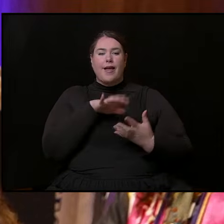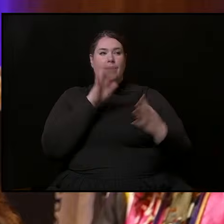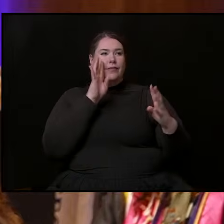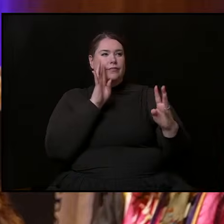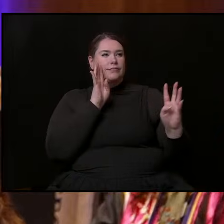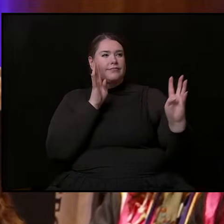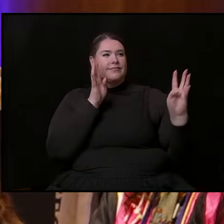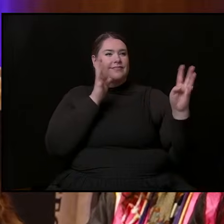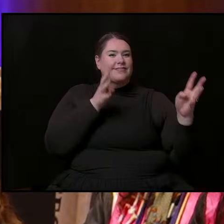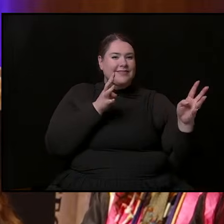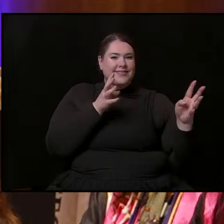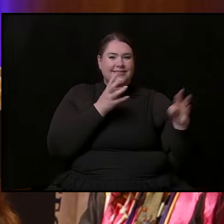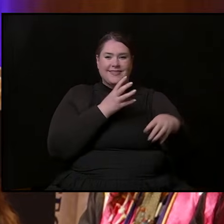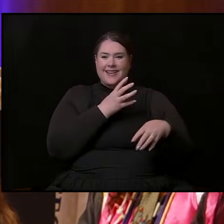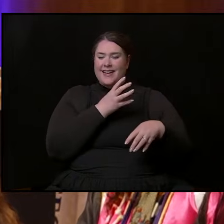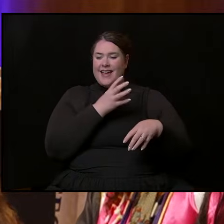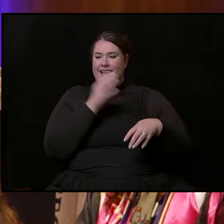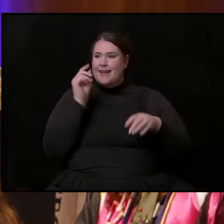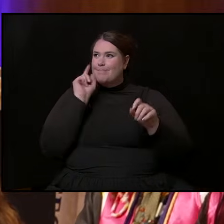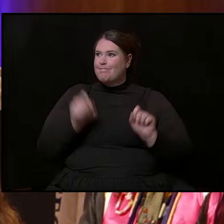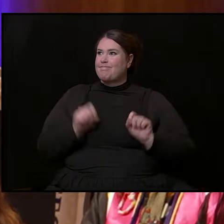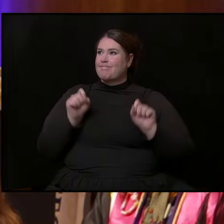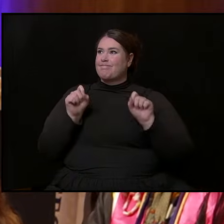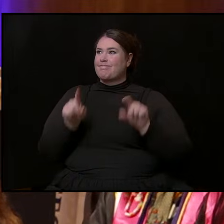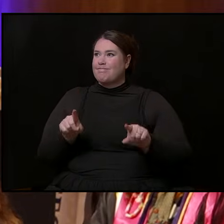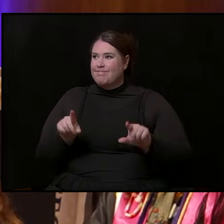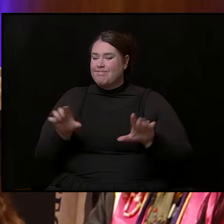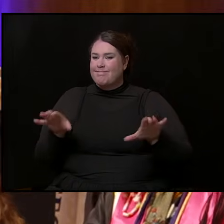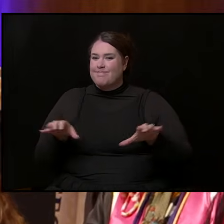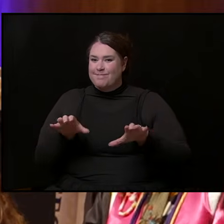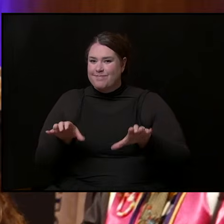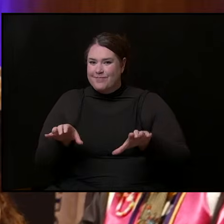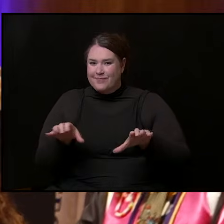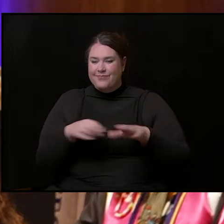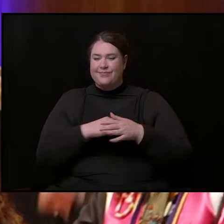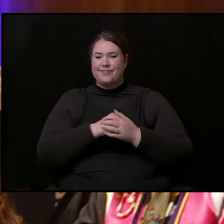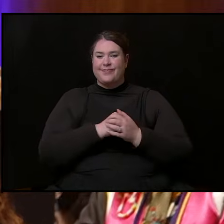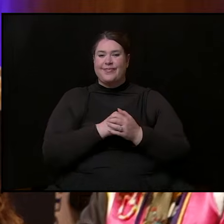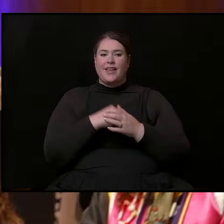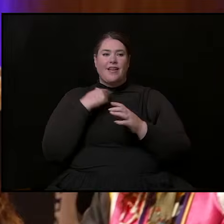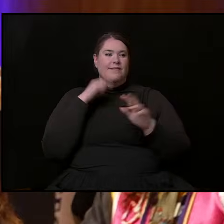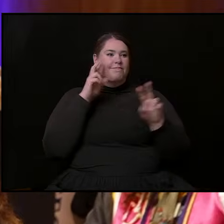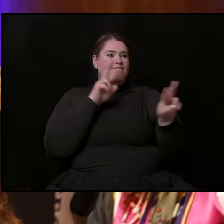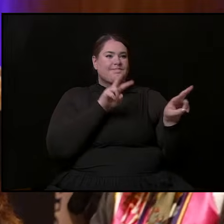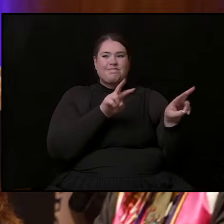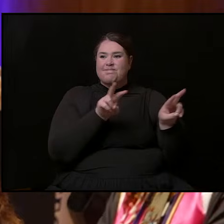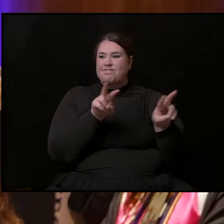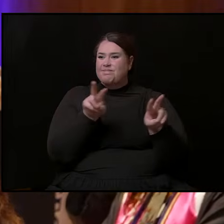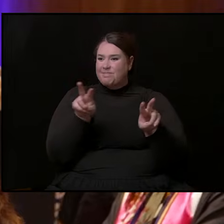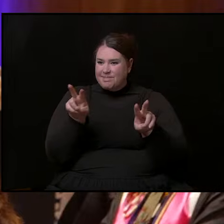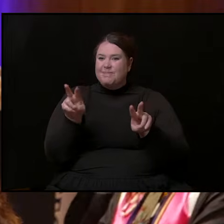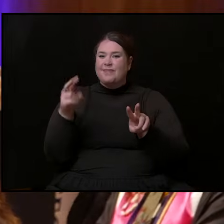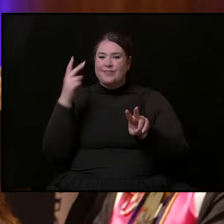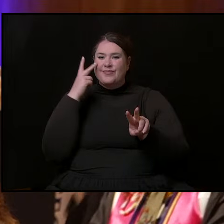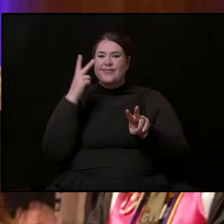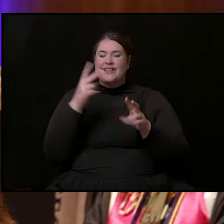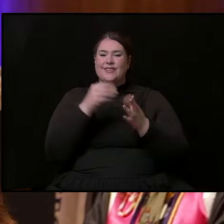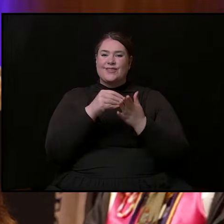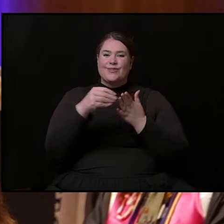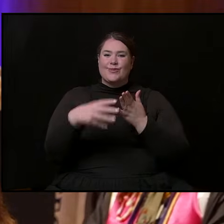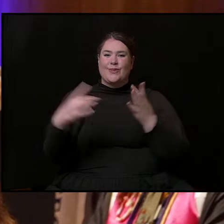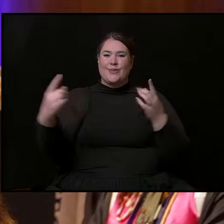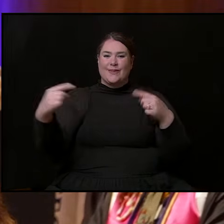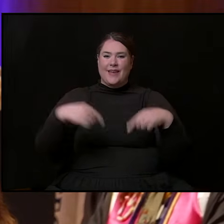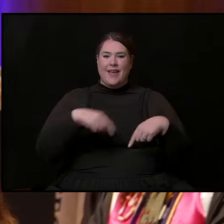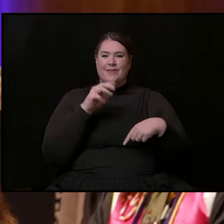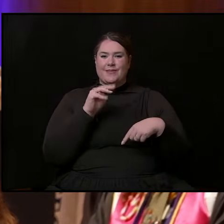creativity and innovation. As I look out, I see students who came to